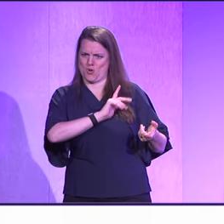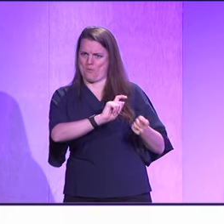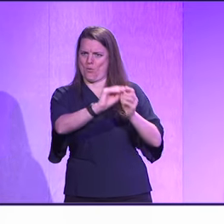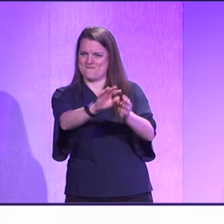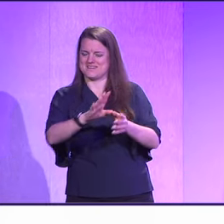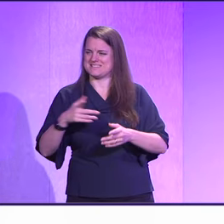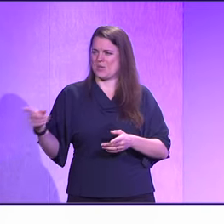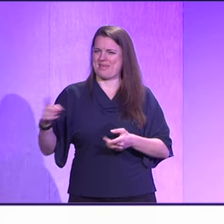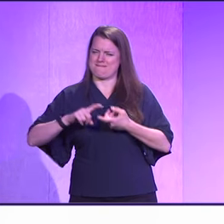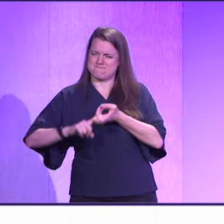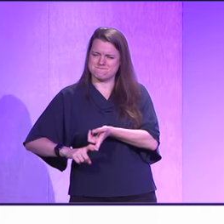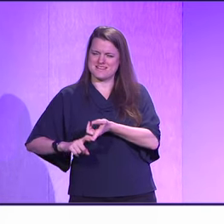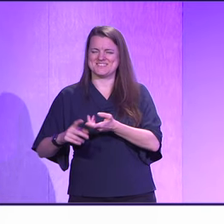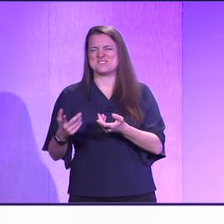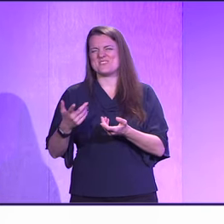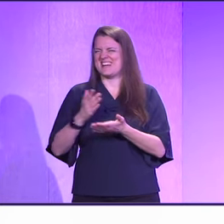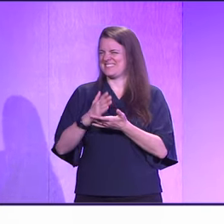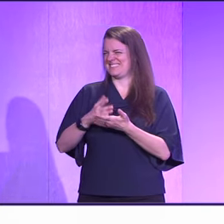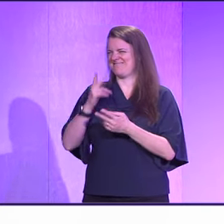put them in something else to start with first.